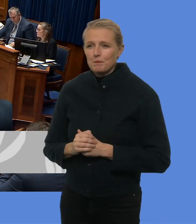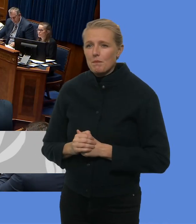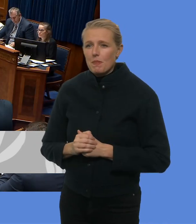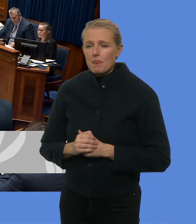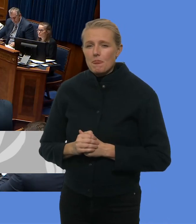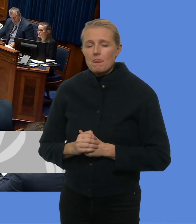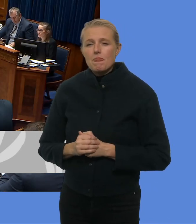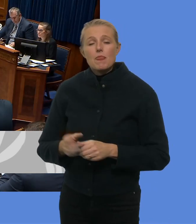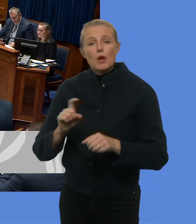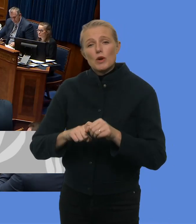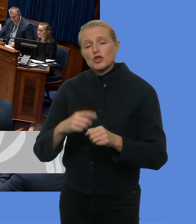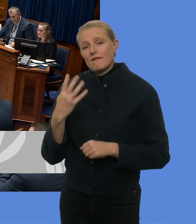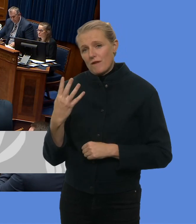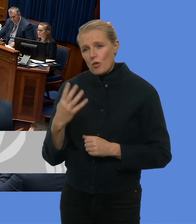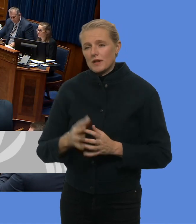Question 4.